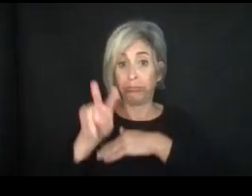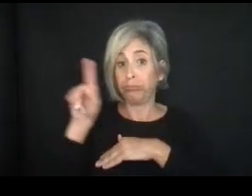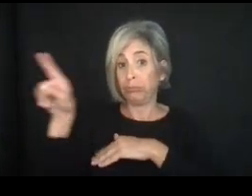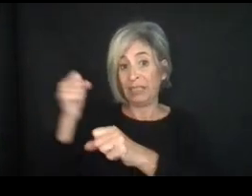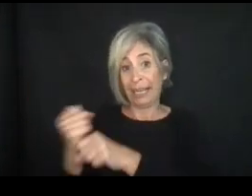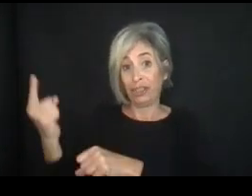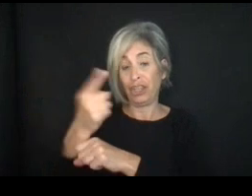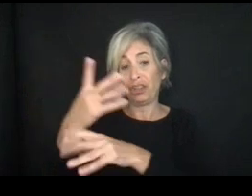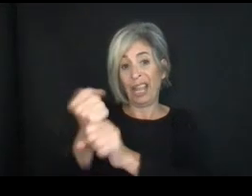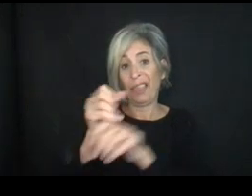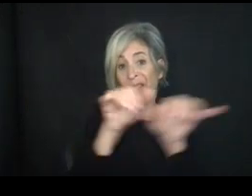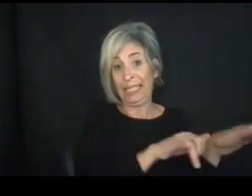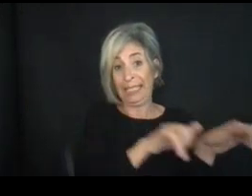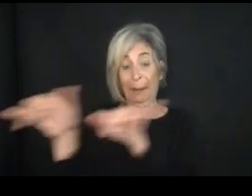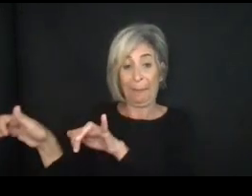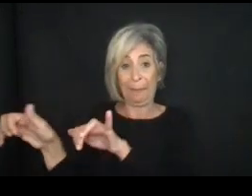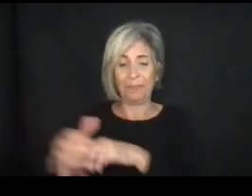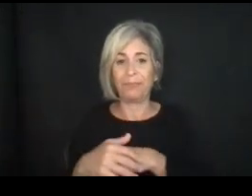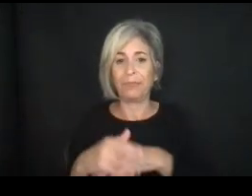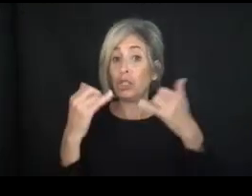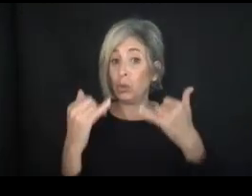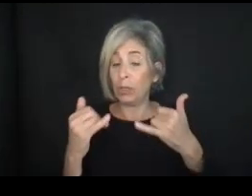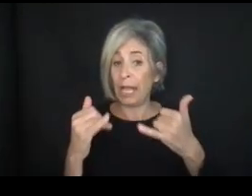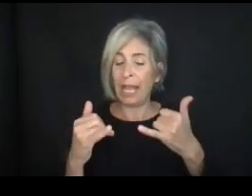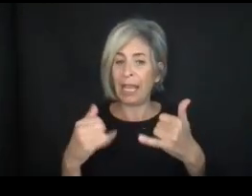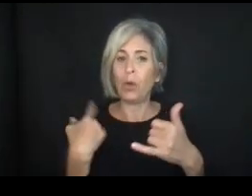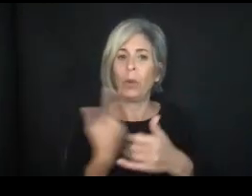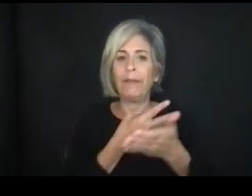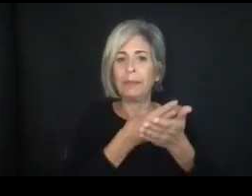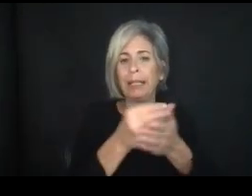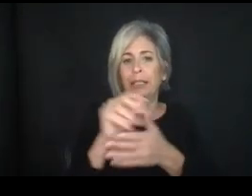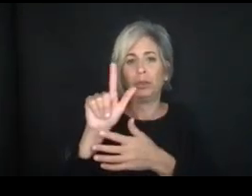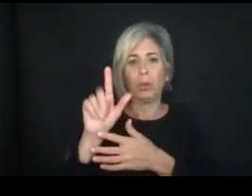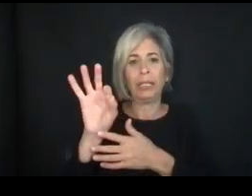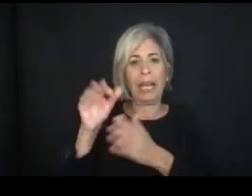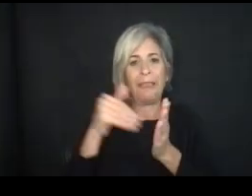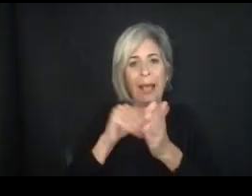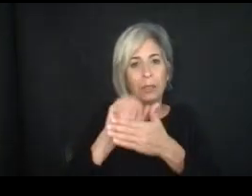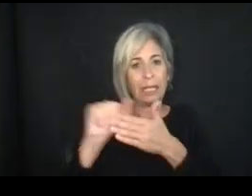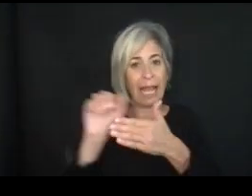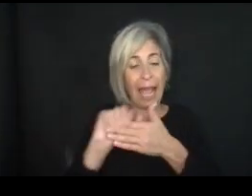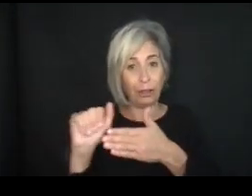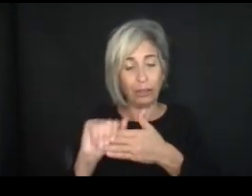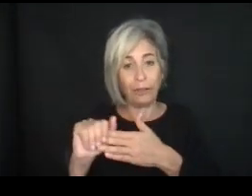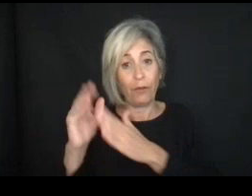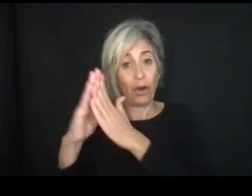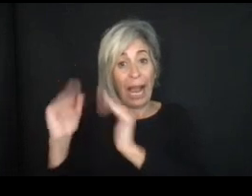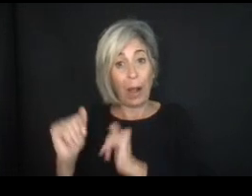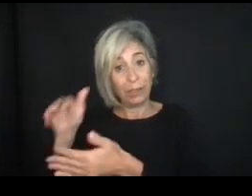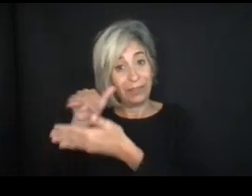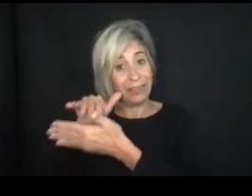of next year. To date, we've spent $29,000 on our housing